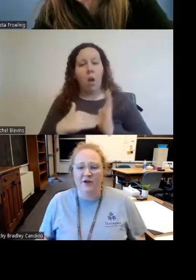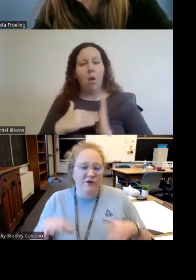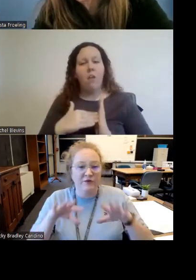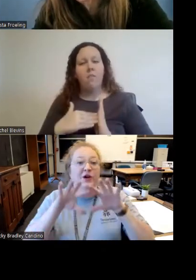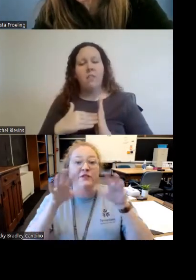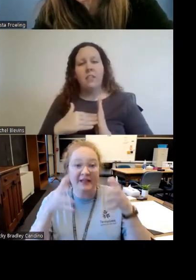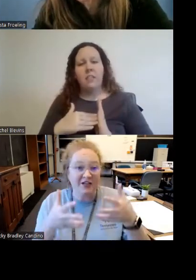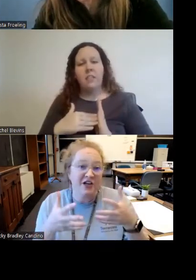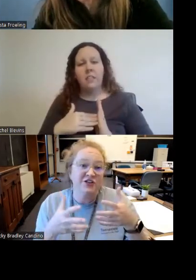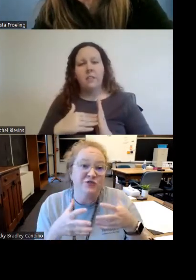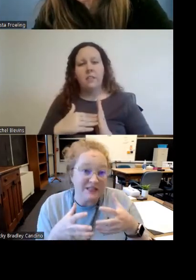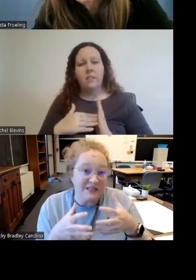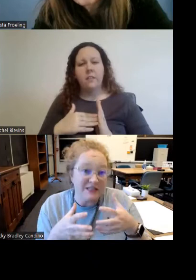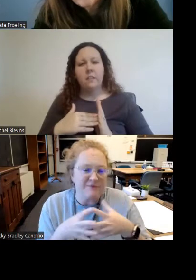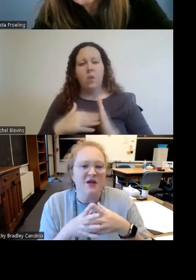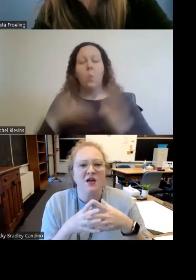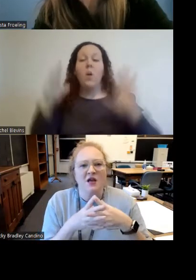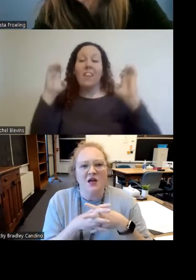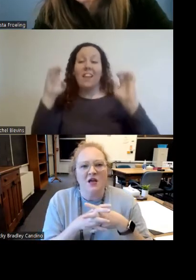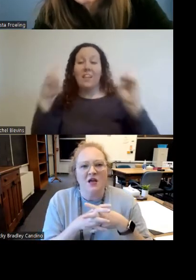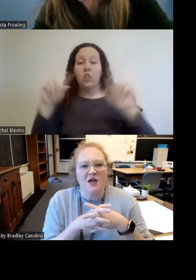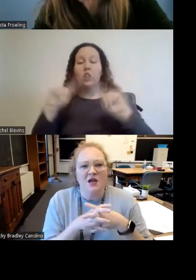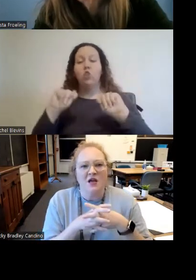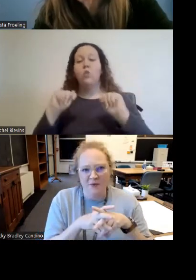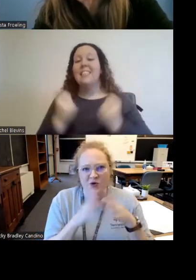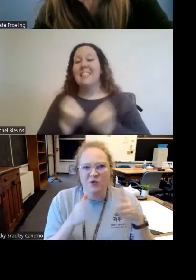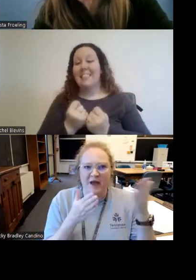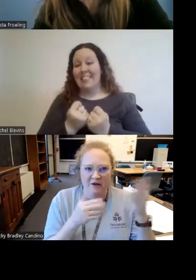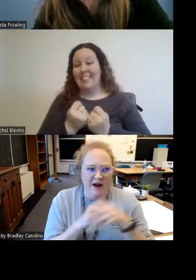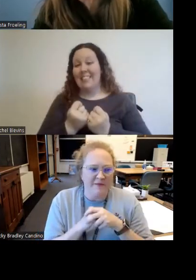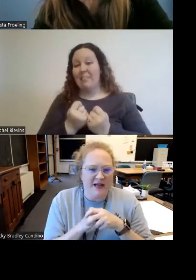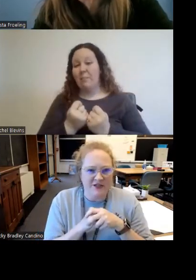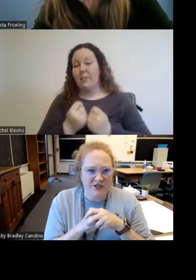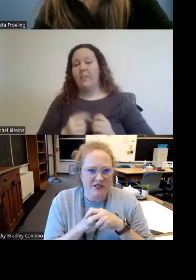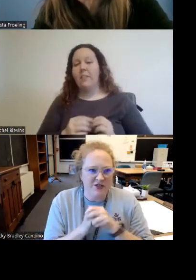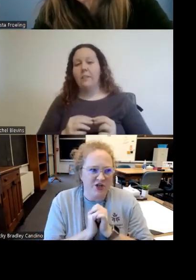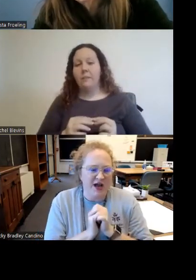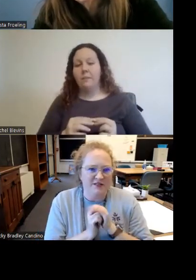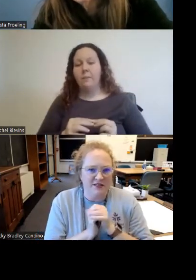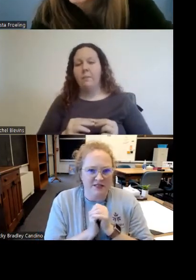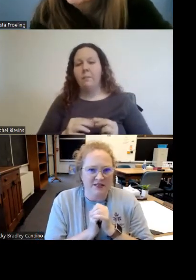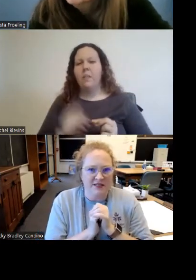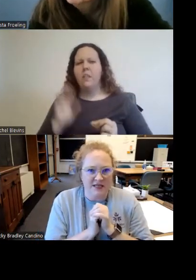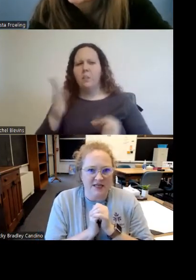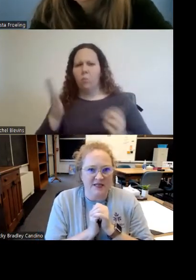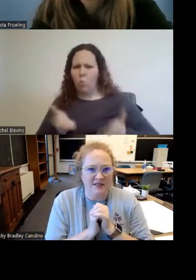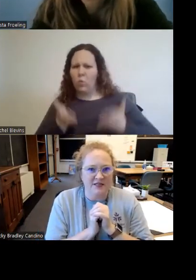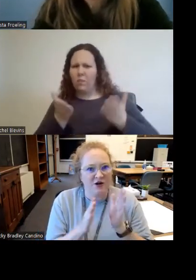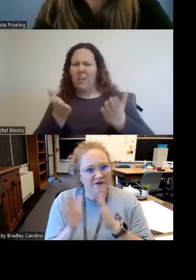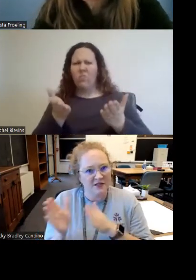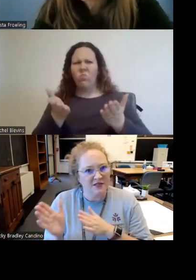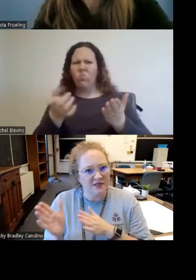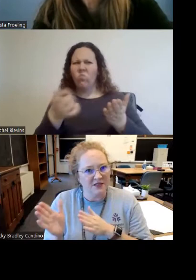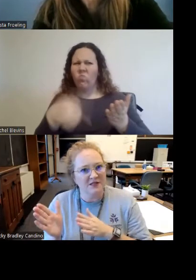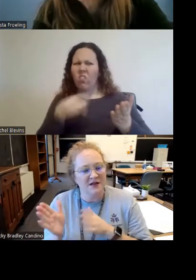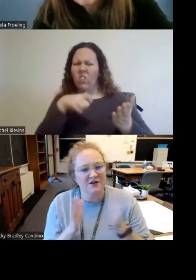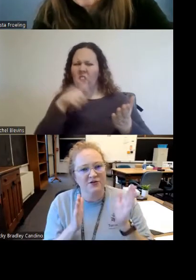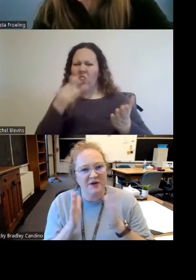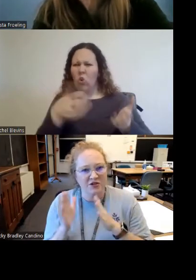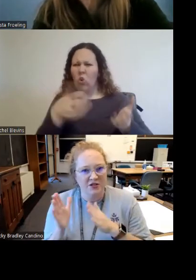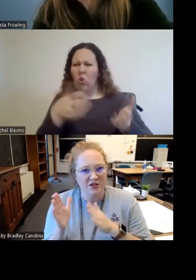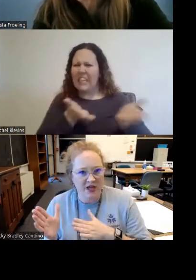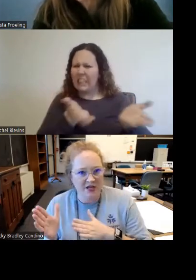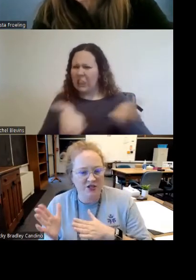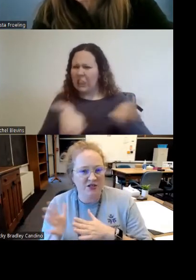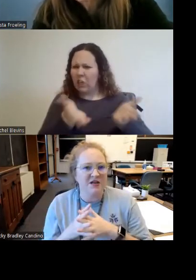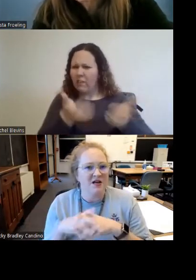say, or, you know, the educational team, someone will make a recommendation that the child doesn't need services under